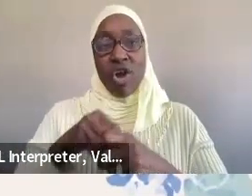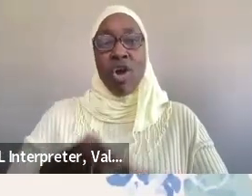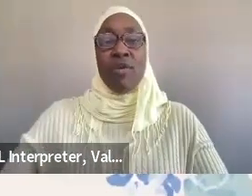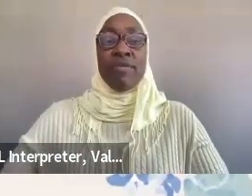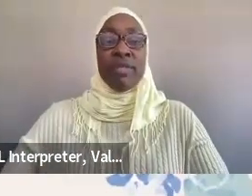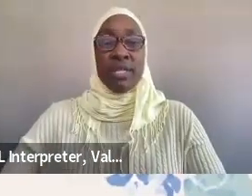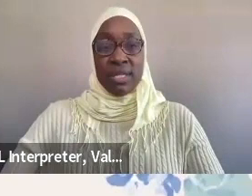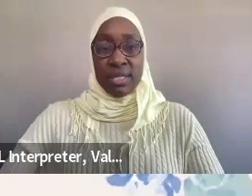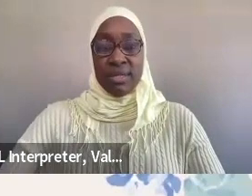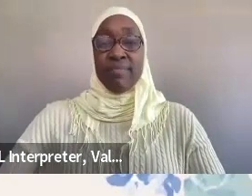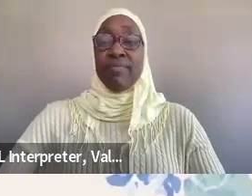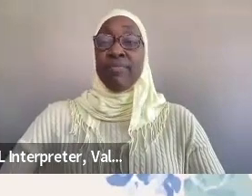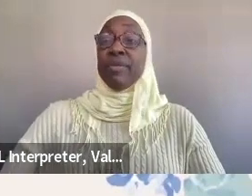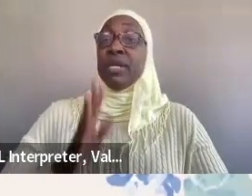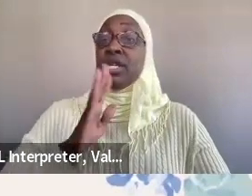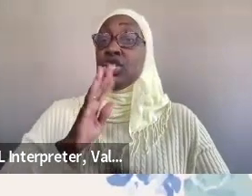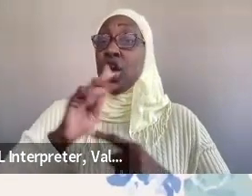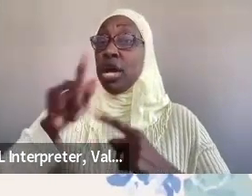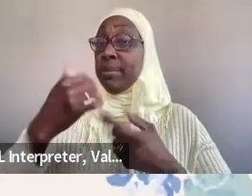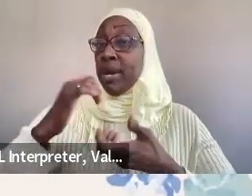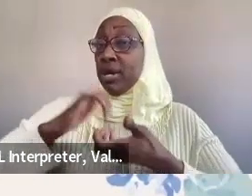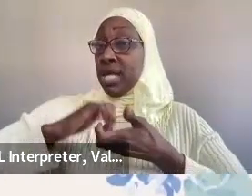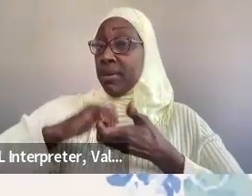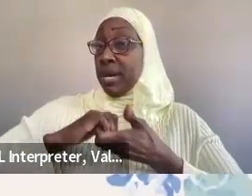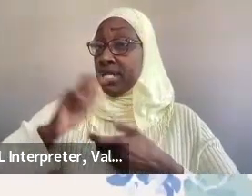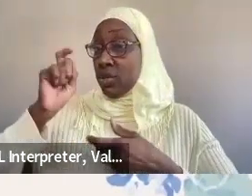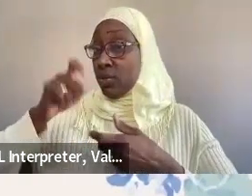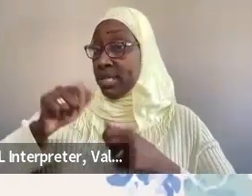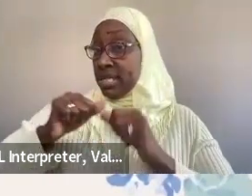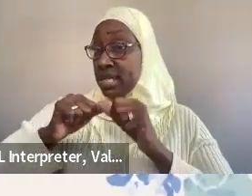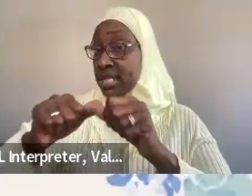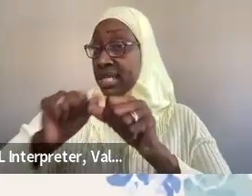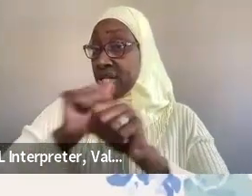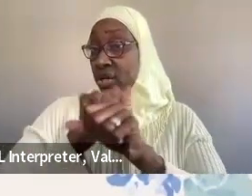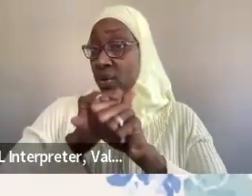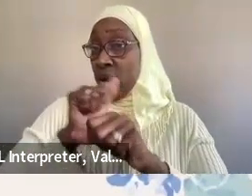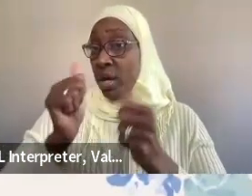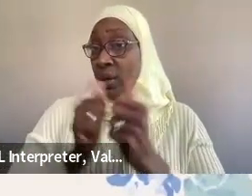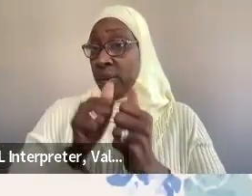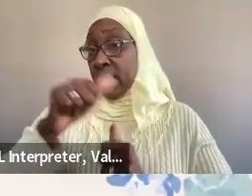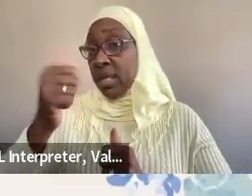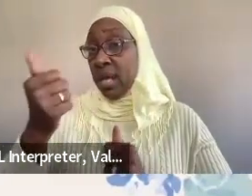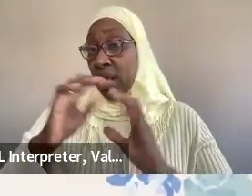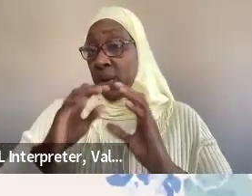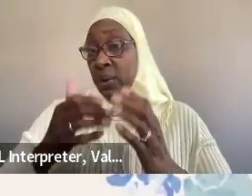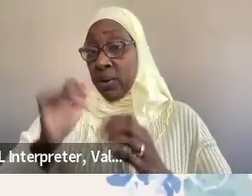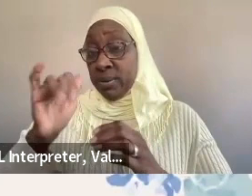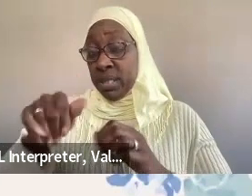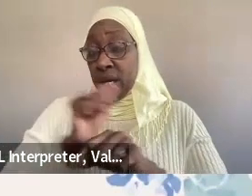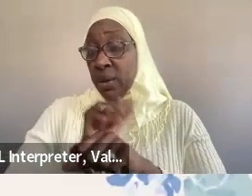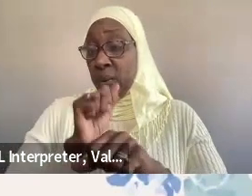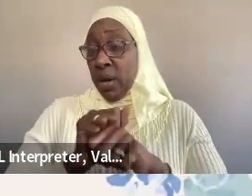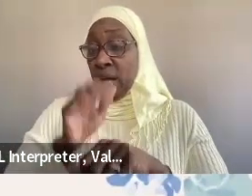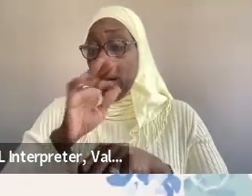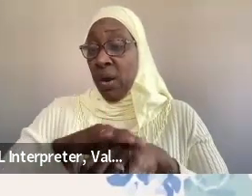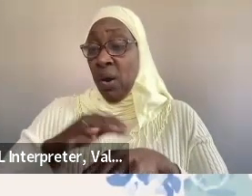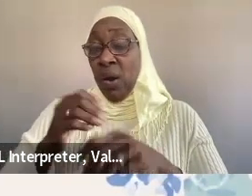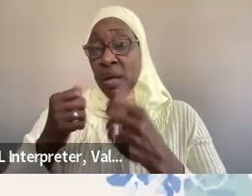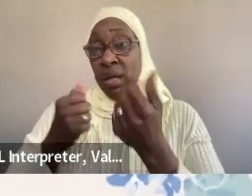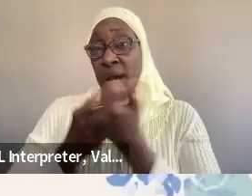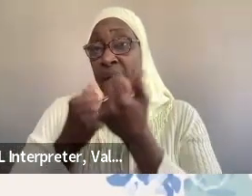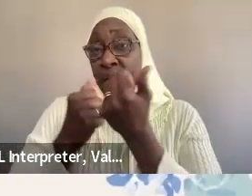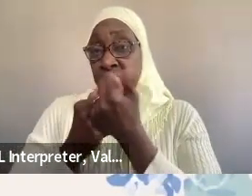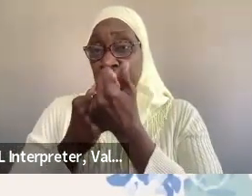collaboration, continuing to work with other groups that are working on advocacy really generally, working with diversity, equity,